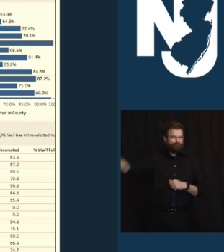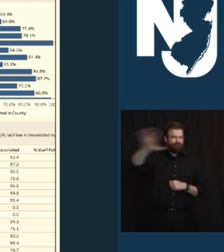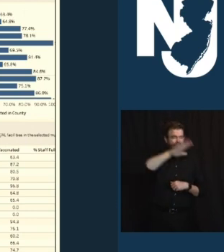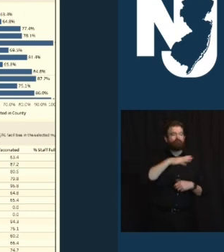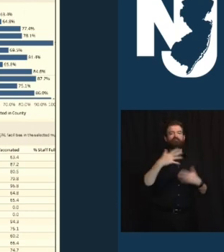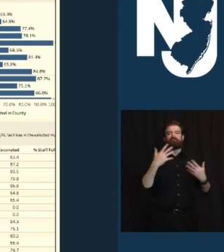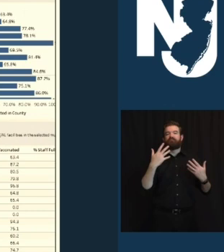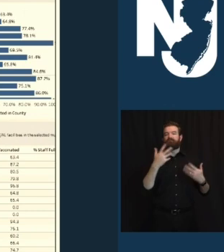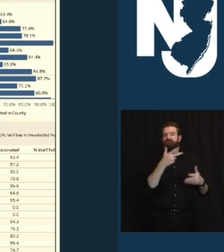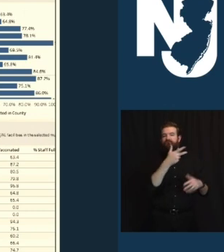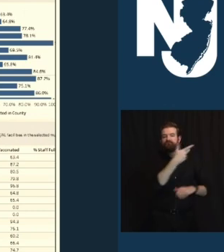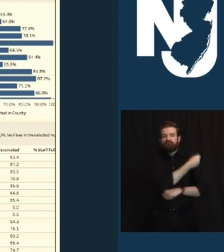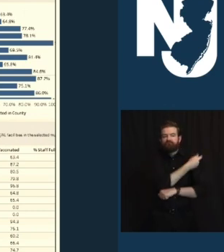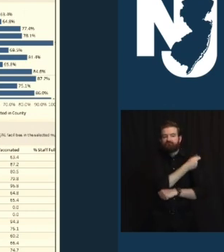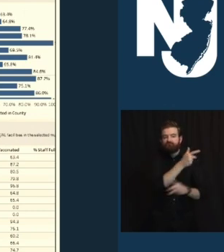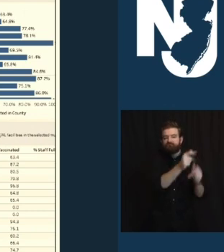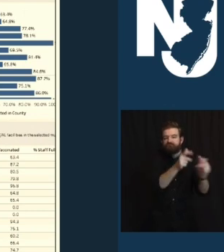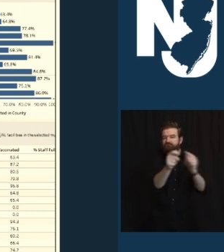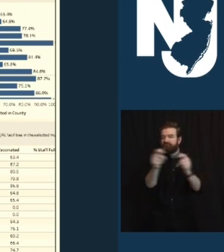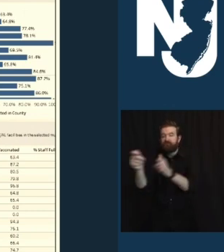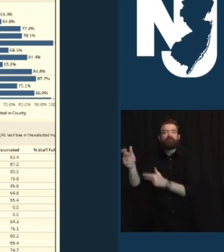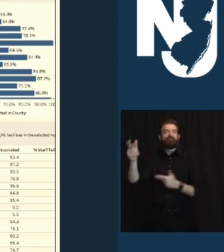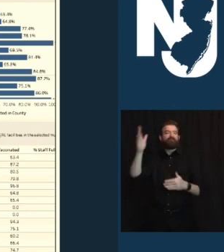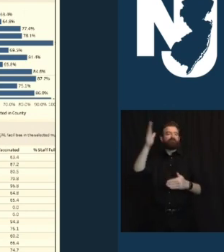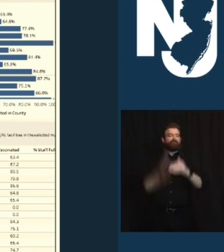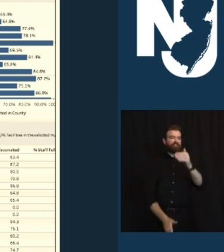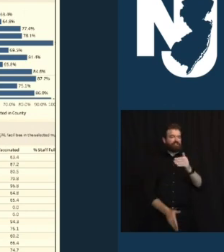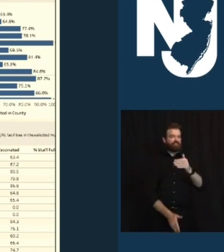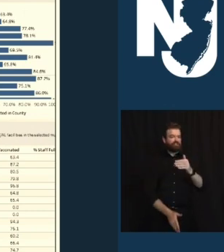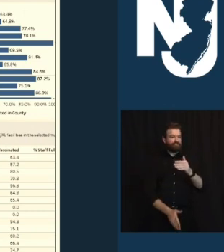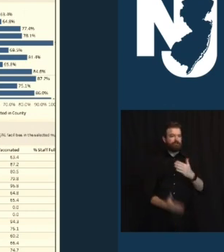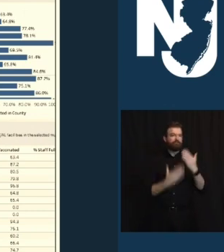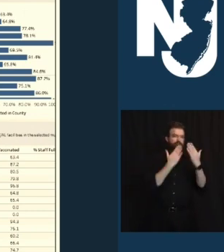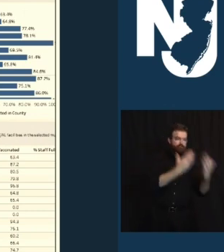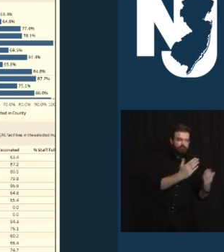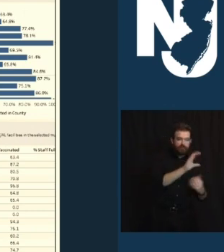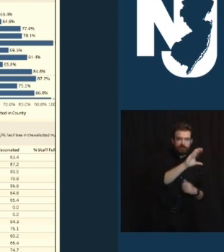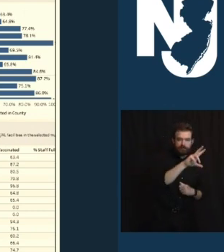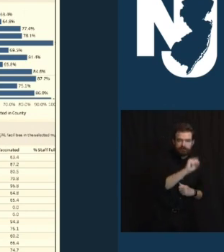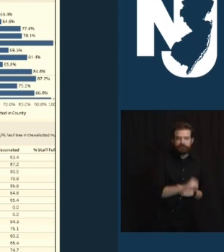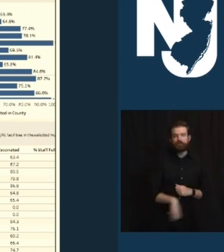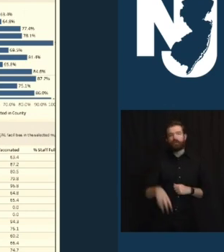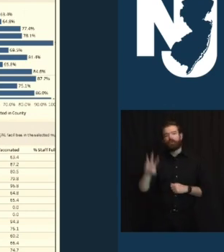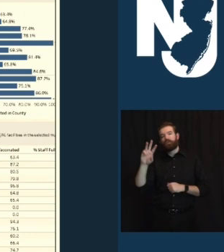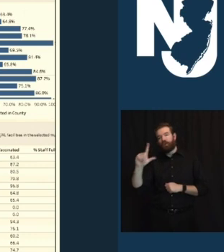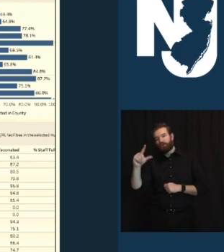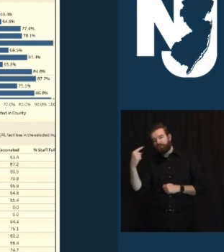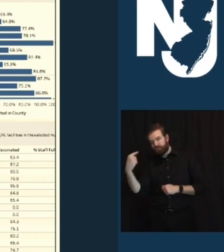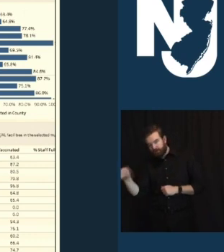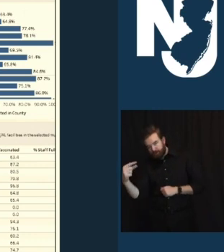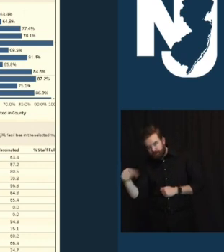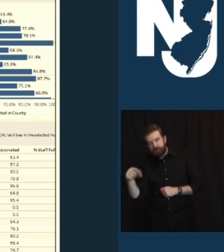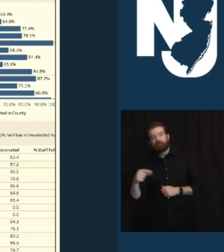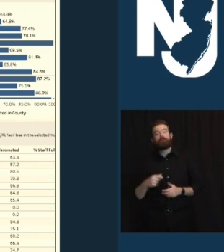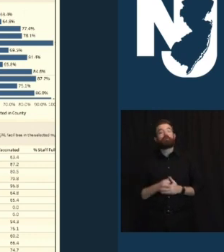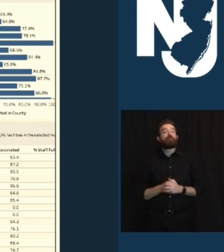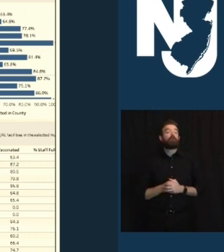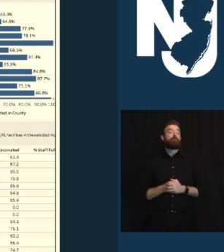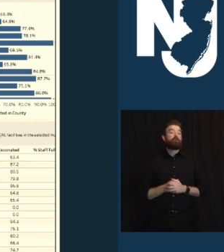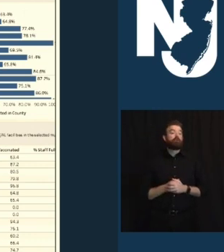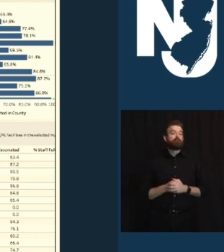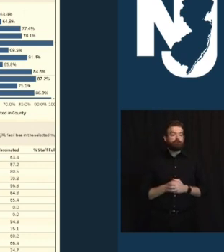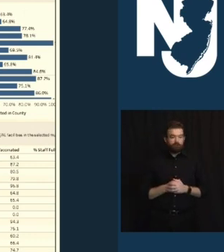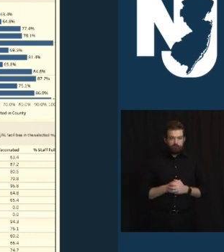publicly to CVS and Walgreens, who completed, I know Judy, you join me in this, who completed 3 and